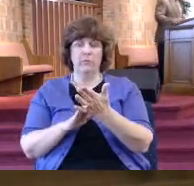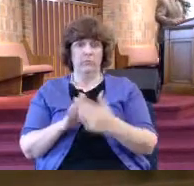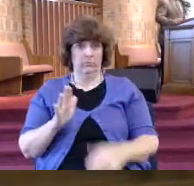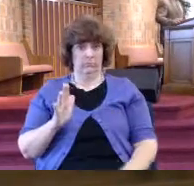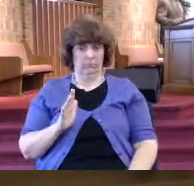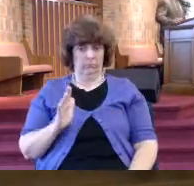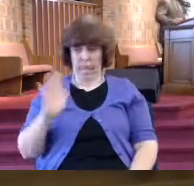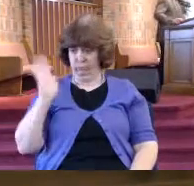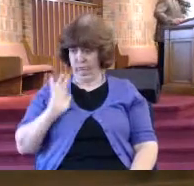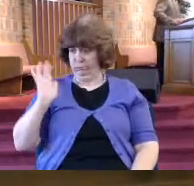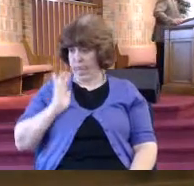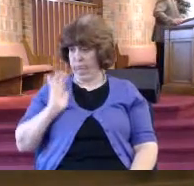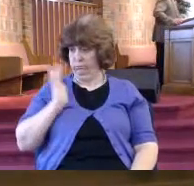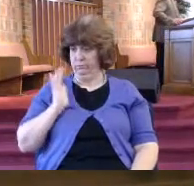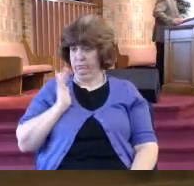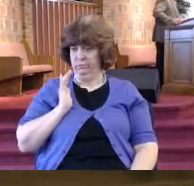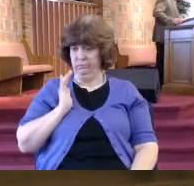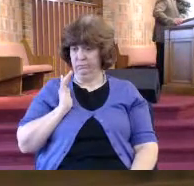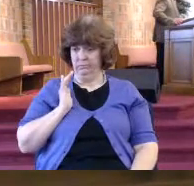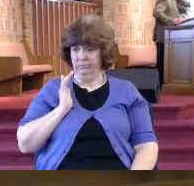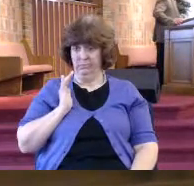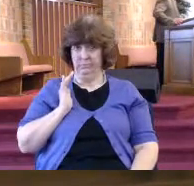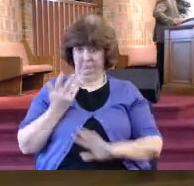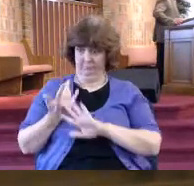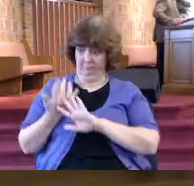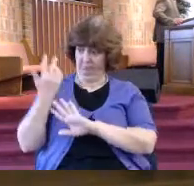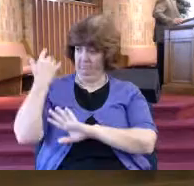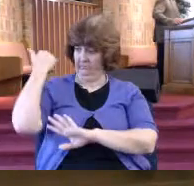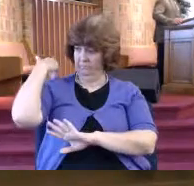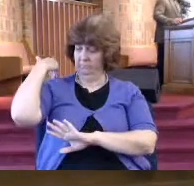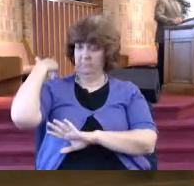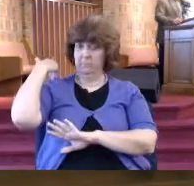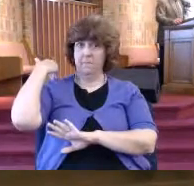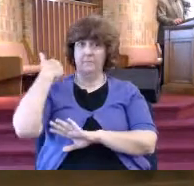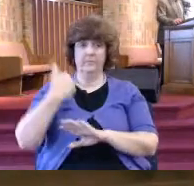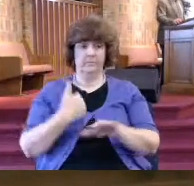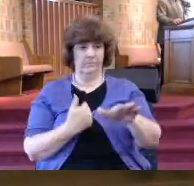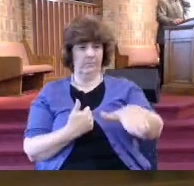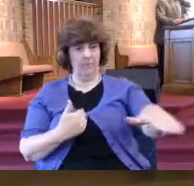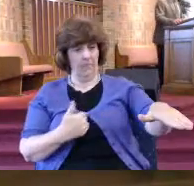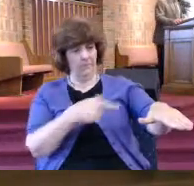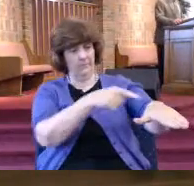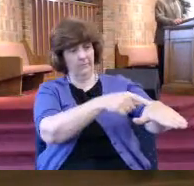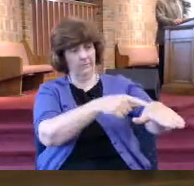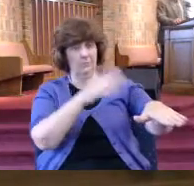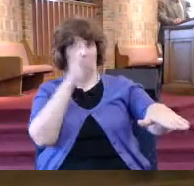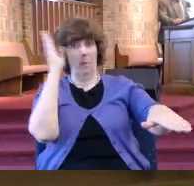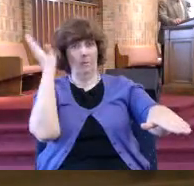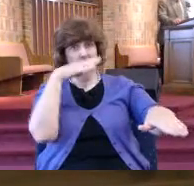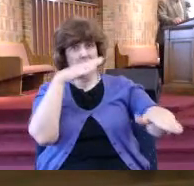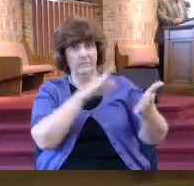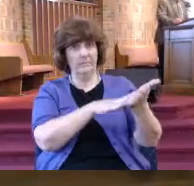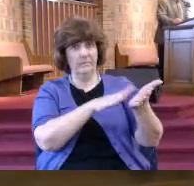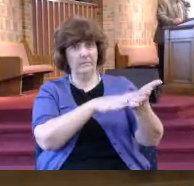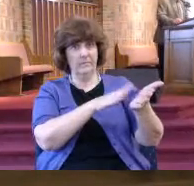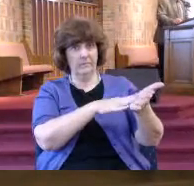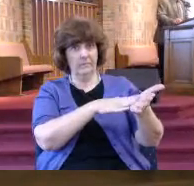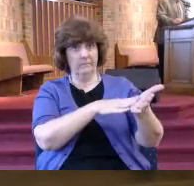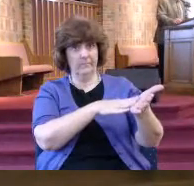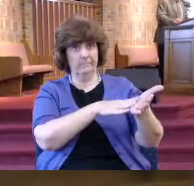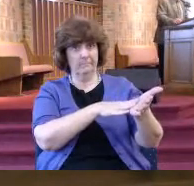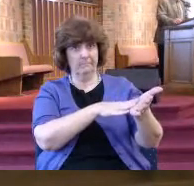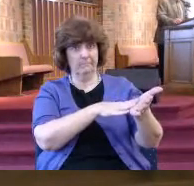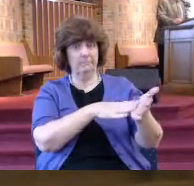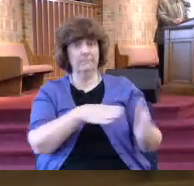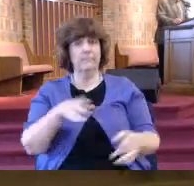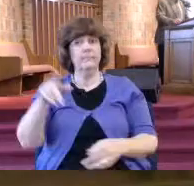case, generations before, that when a child got in trouble at school, the parents